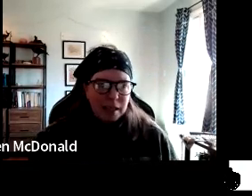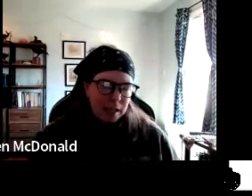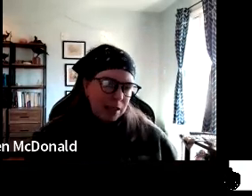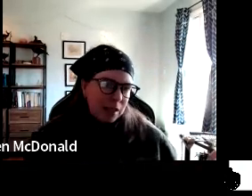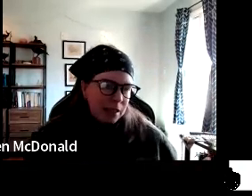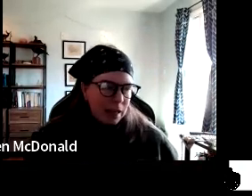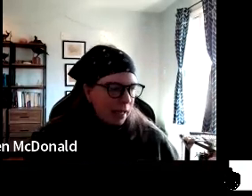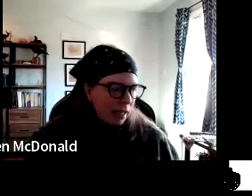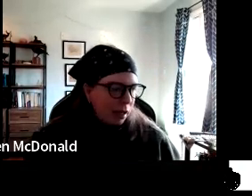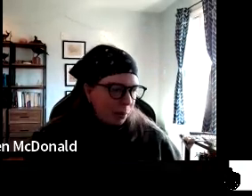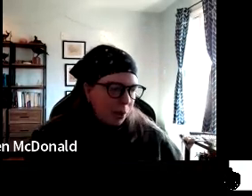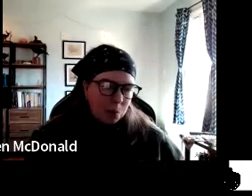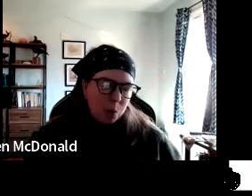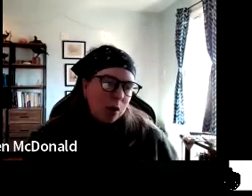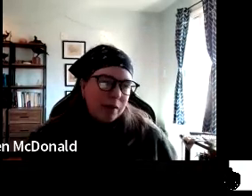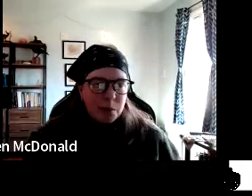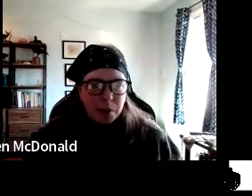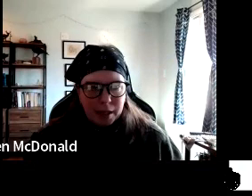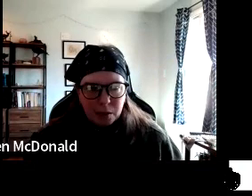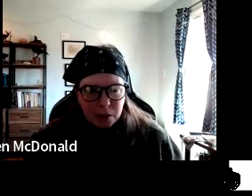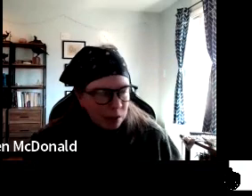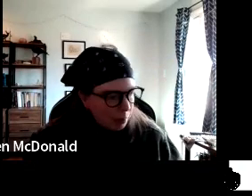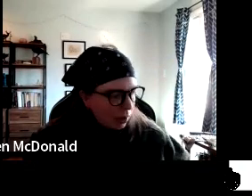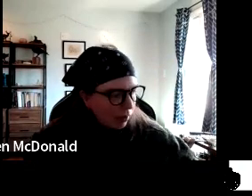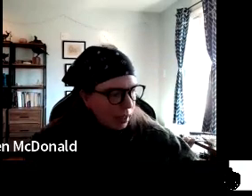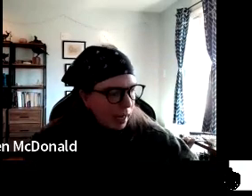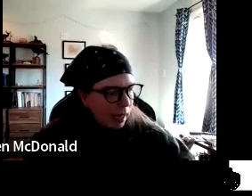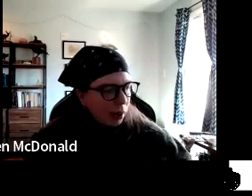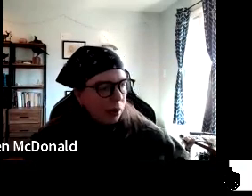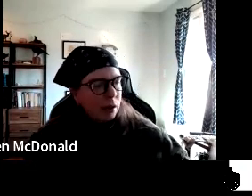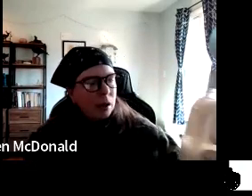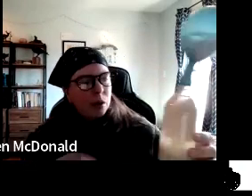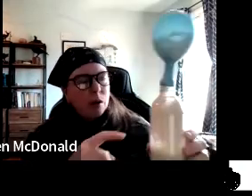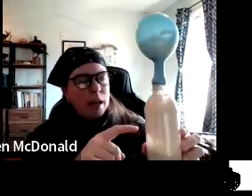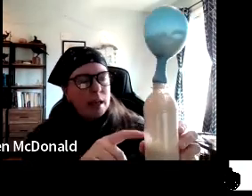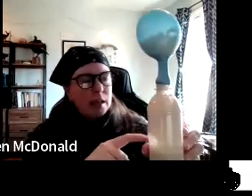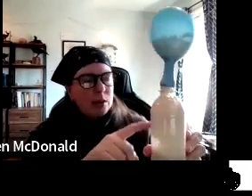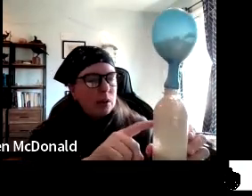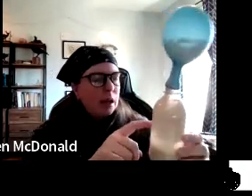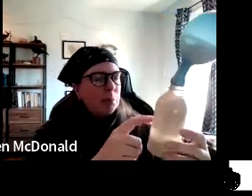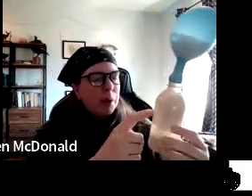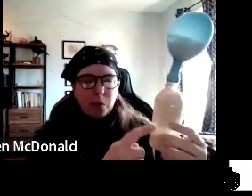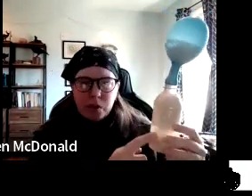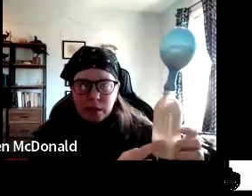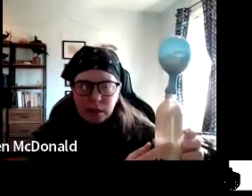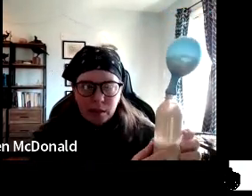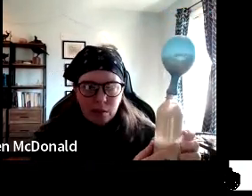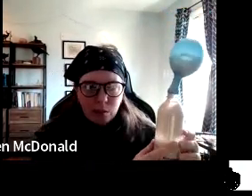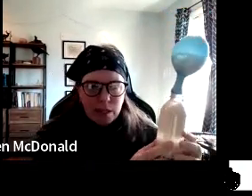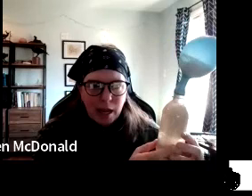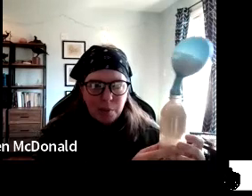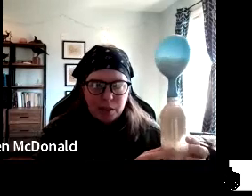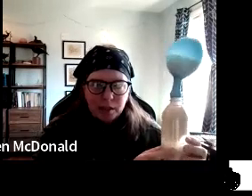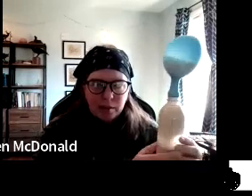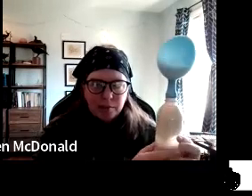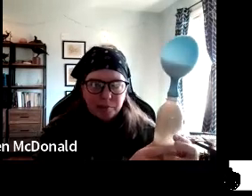the yeast is taking up more of the bottle. Do you observe any air or any little bubbles in there?